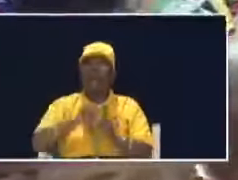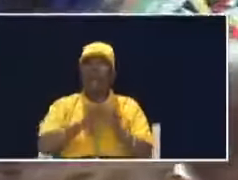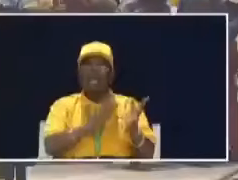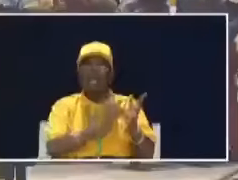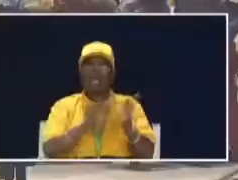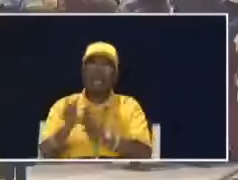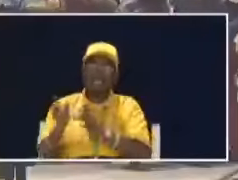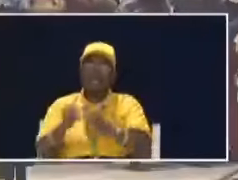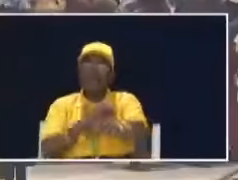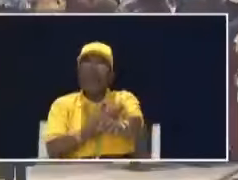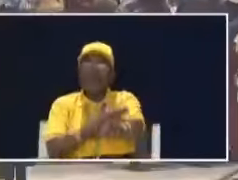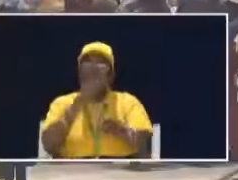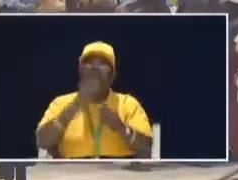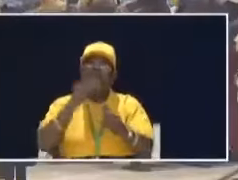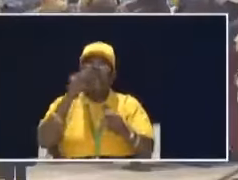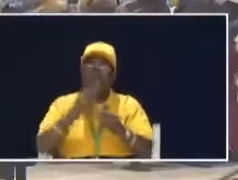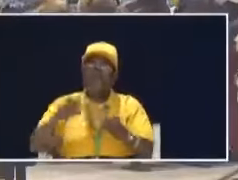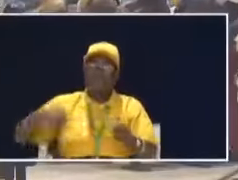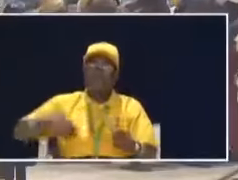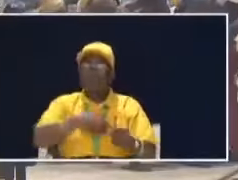have prayed.